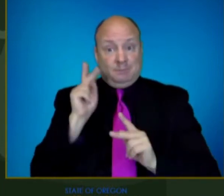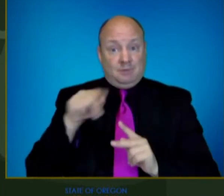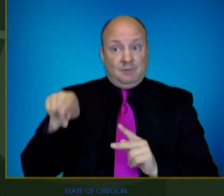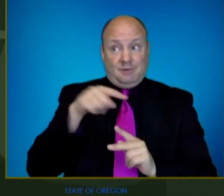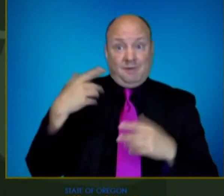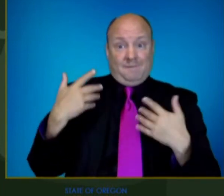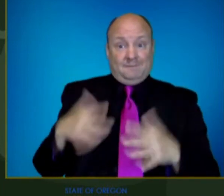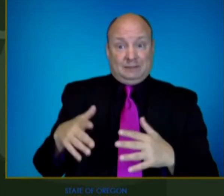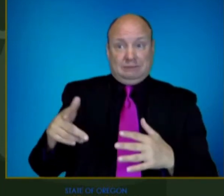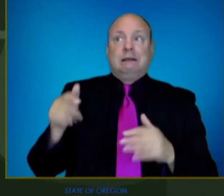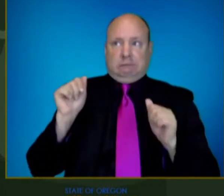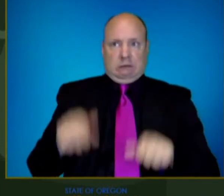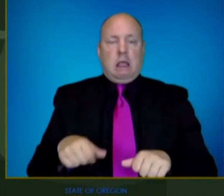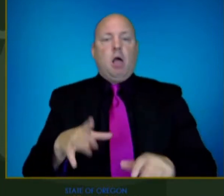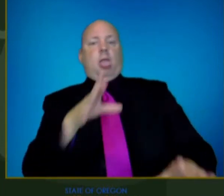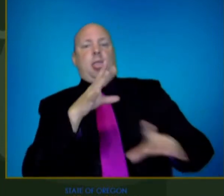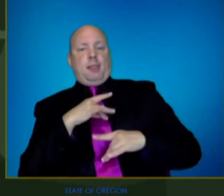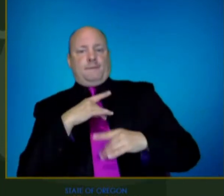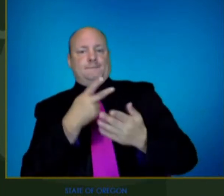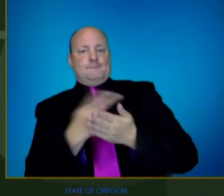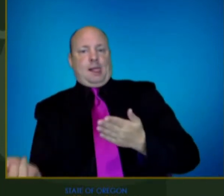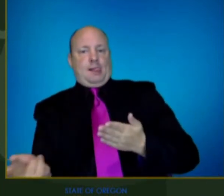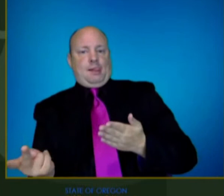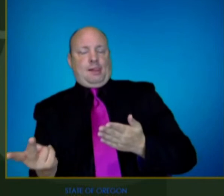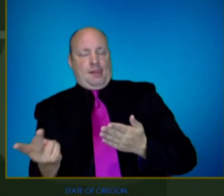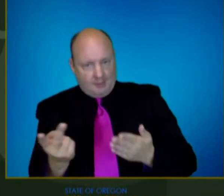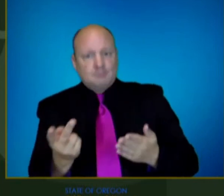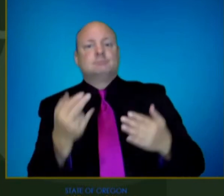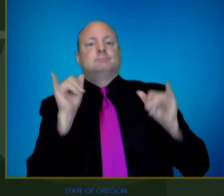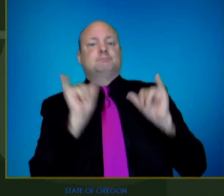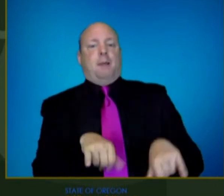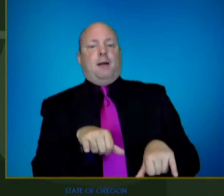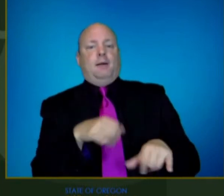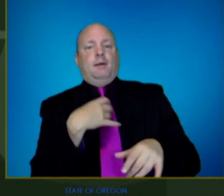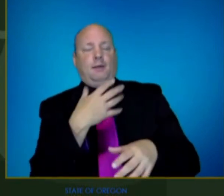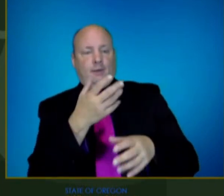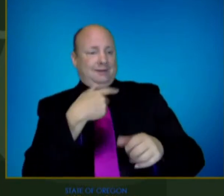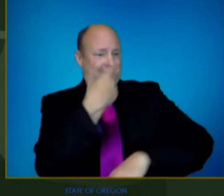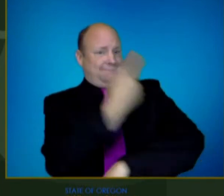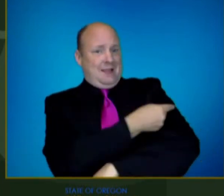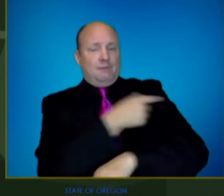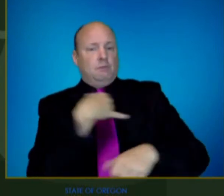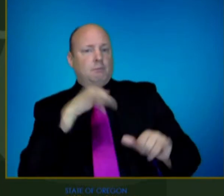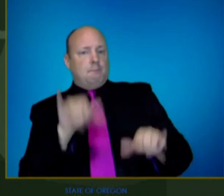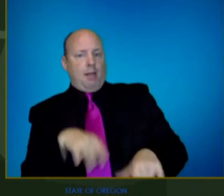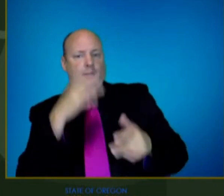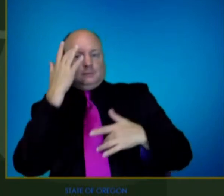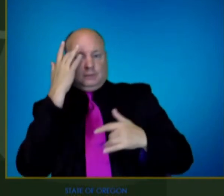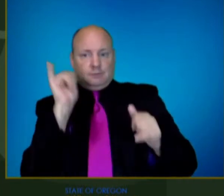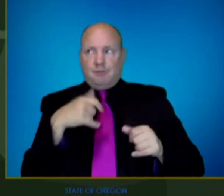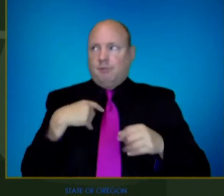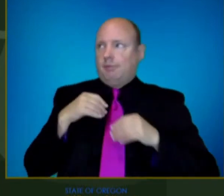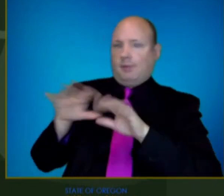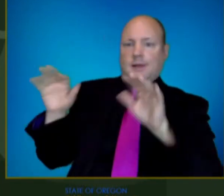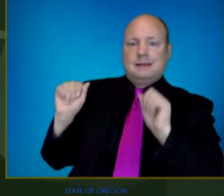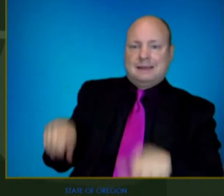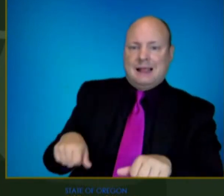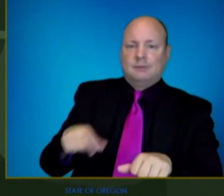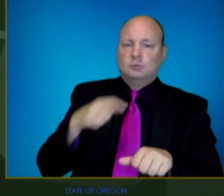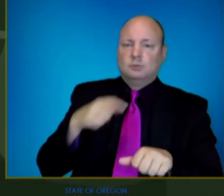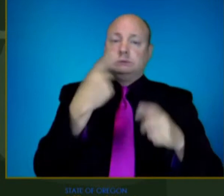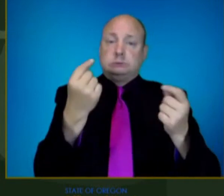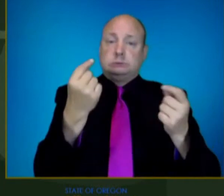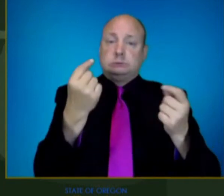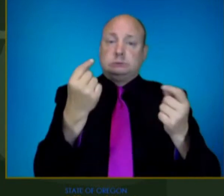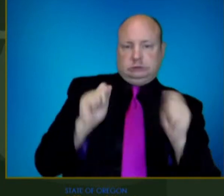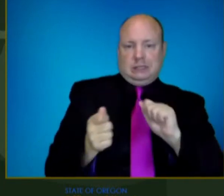sick were now able to transmit the virus. And so we changed our recommendation to all individuals wearing a mask indoors and